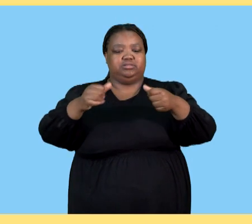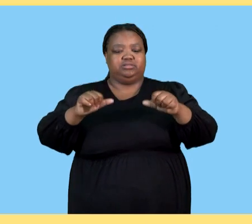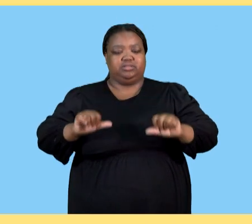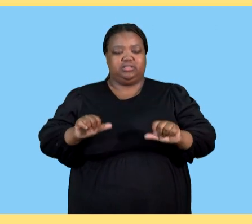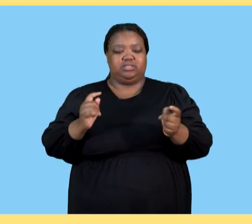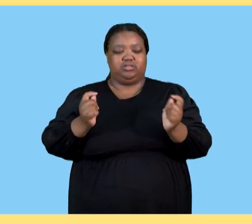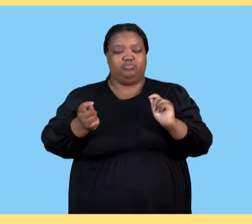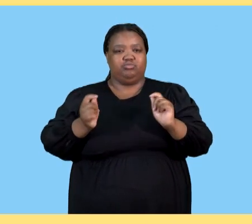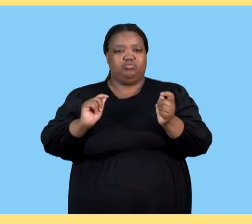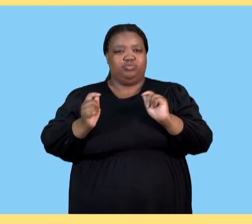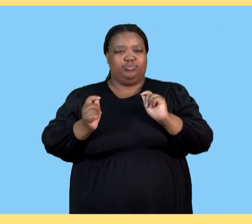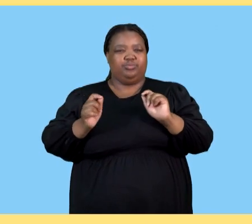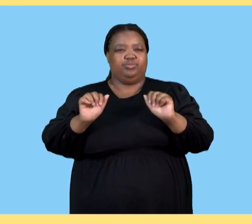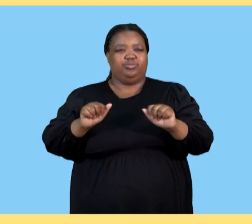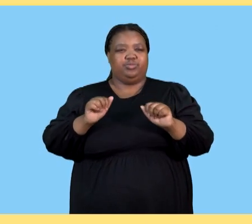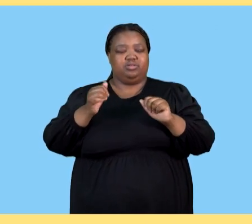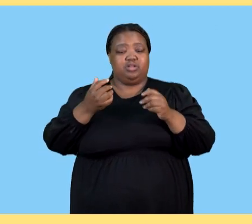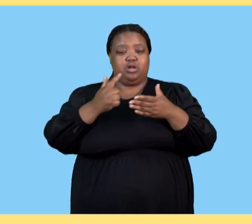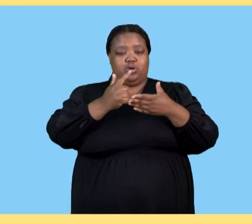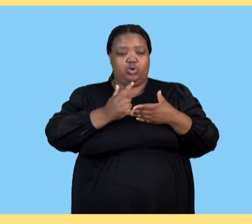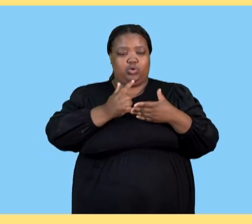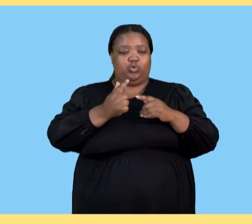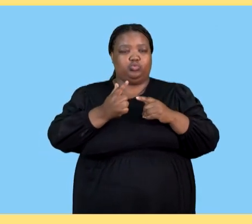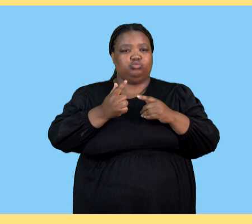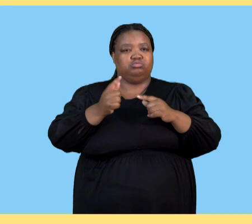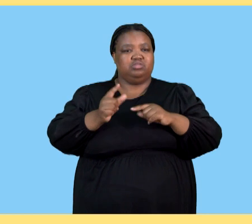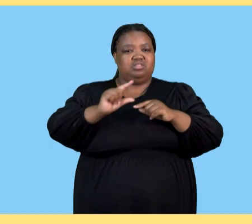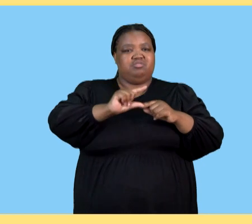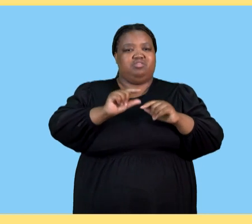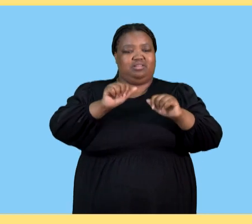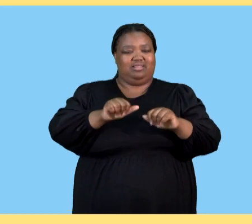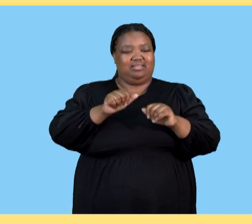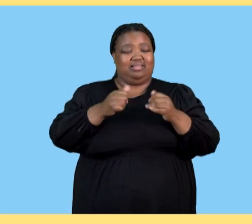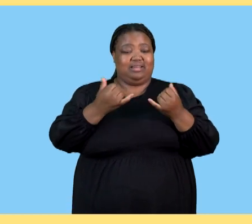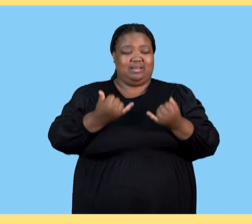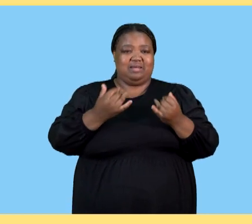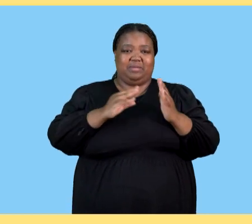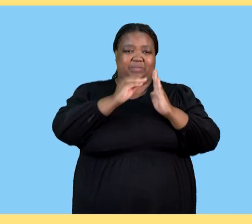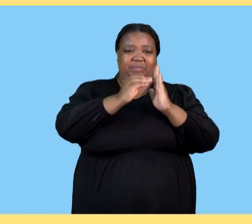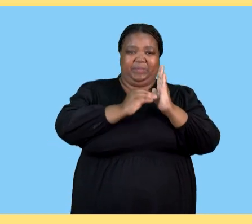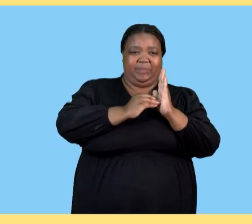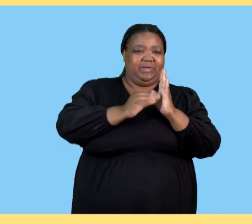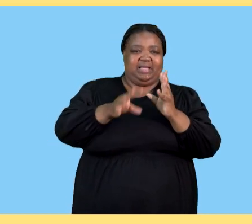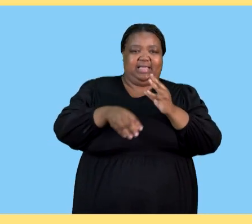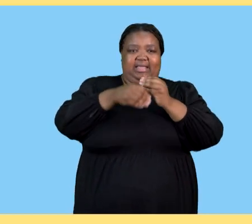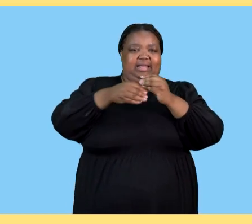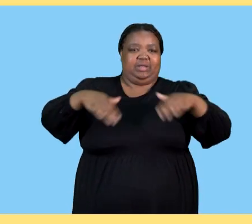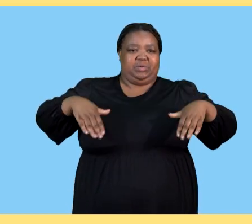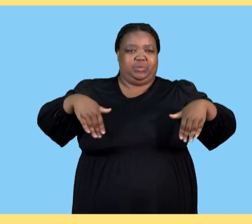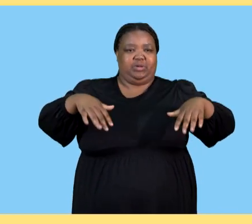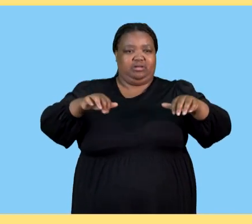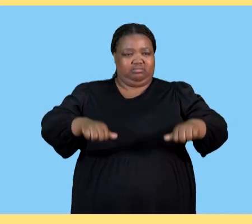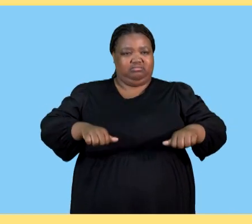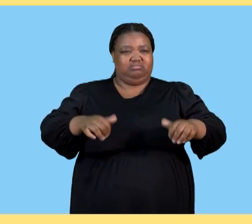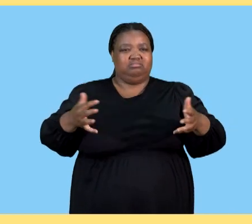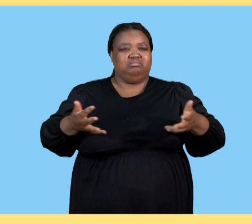The next adjustment reads, interest on the loan from Land Bank has not been entered yet. Interest